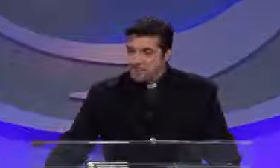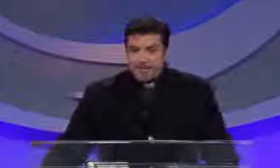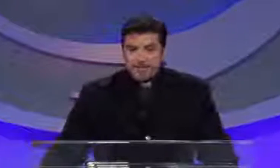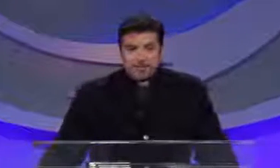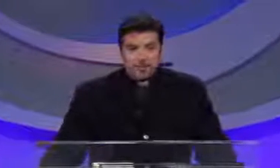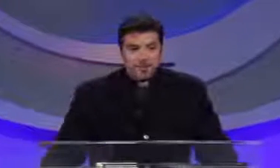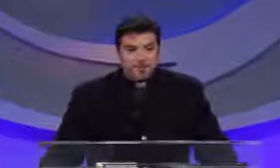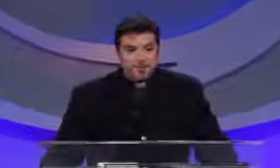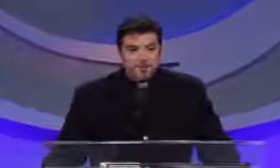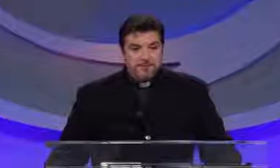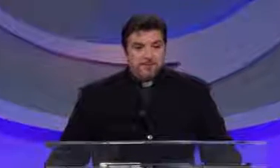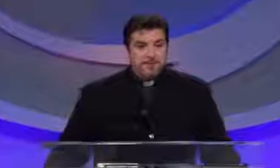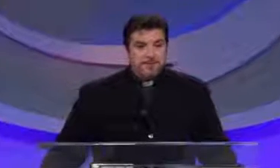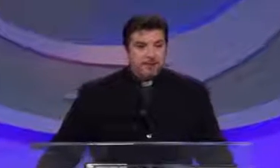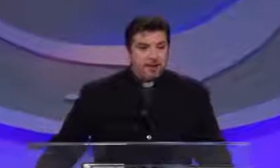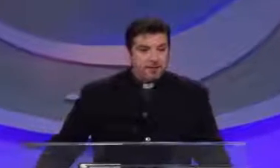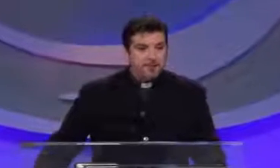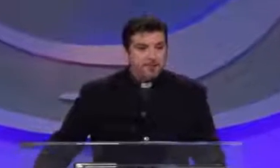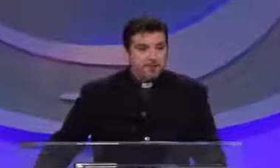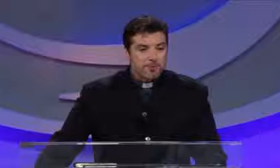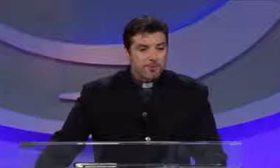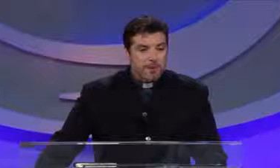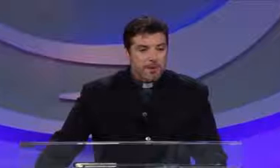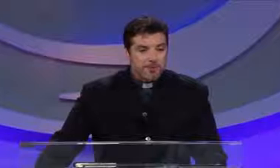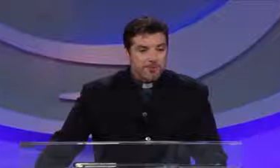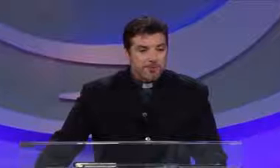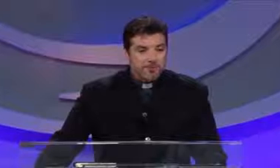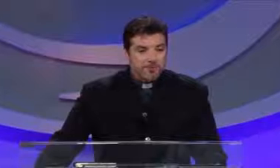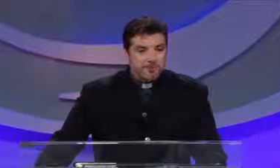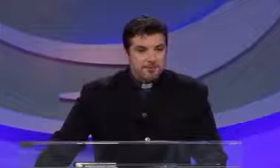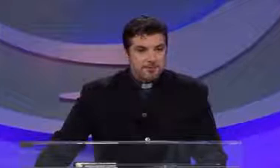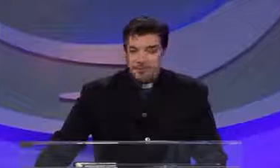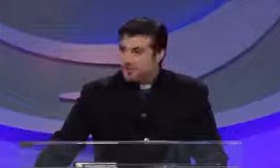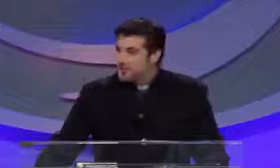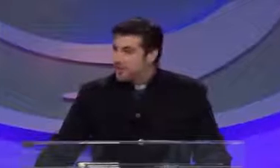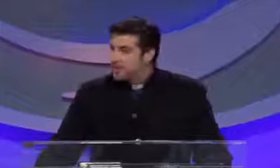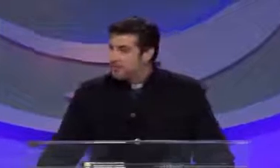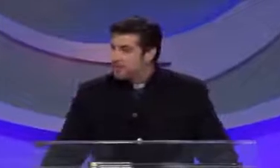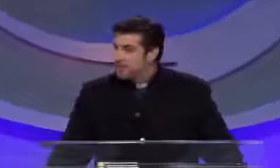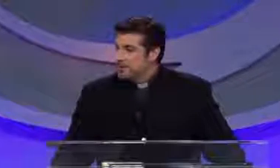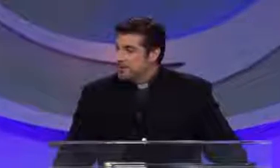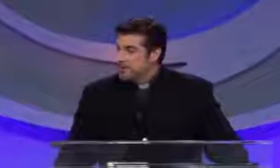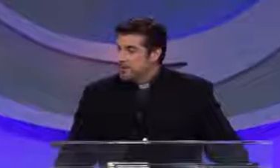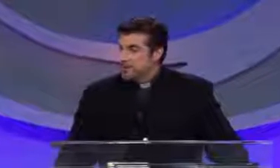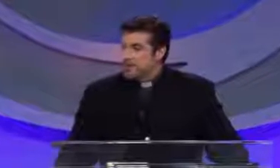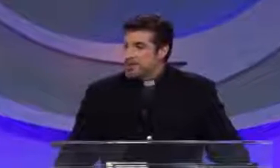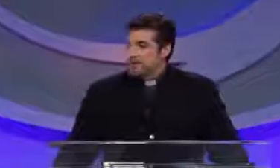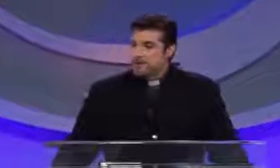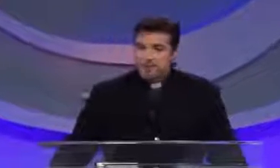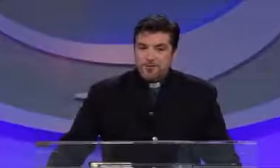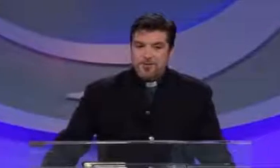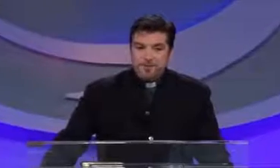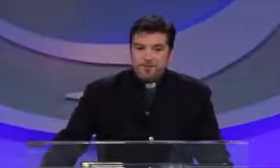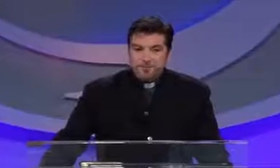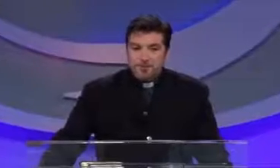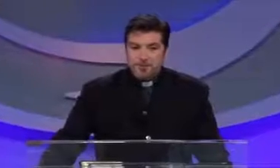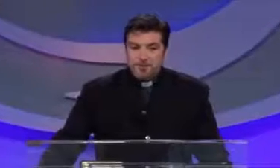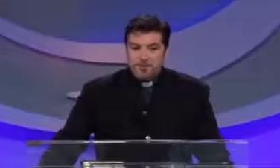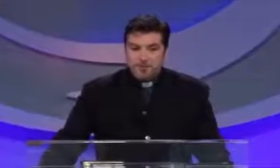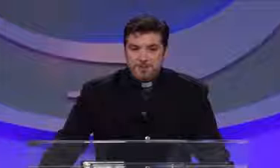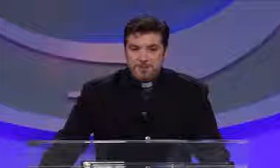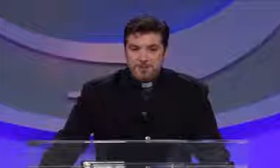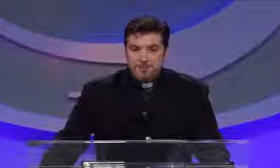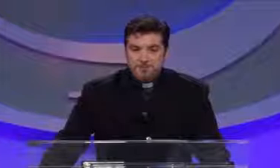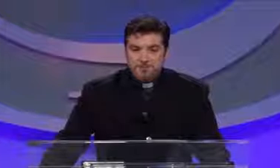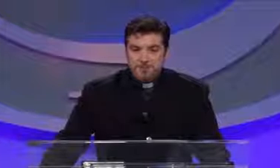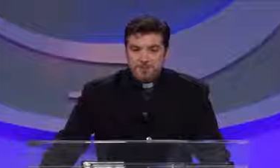The man who ordained me a priest, Archbishop Robert Wise, 10 years ago. And then later consecrated me 4 years